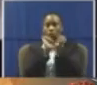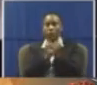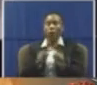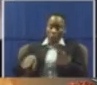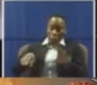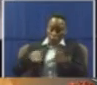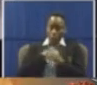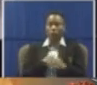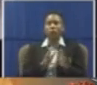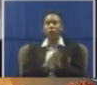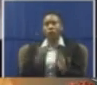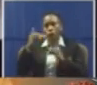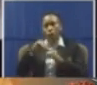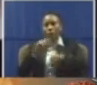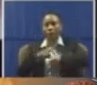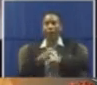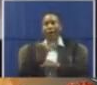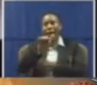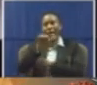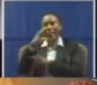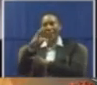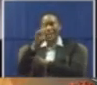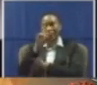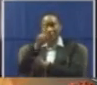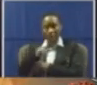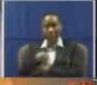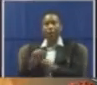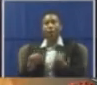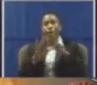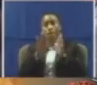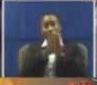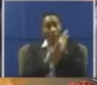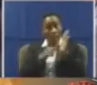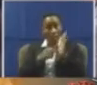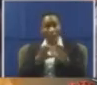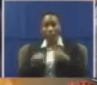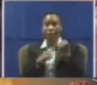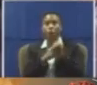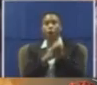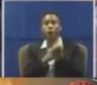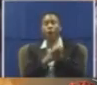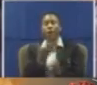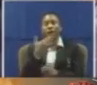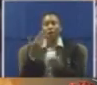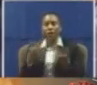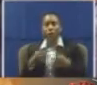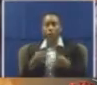time frame. The ACDP will support the bill. Thank you. Thank you very much, Honorable Reverend Meshoe.